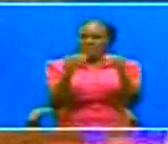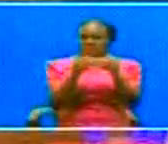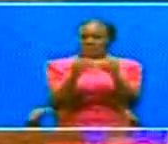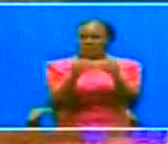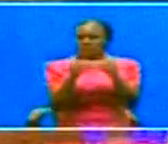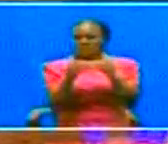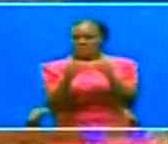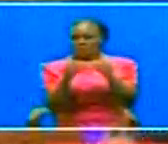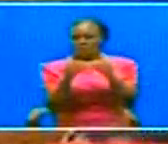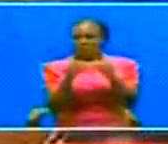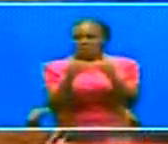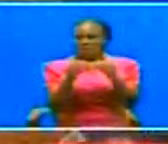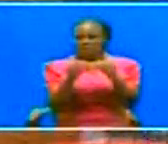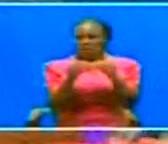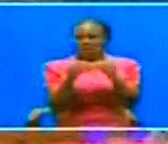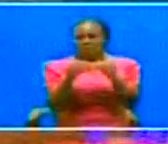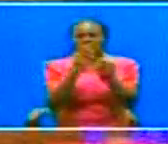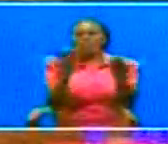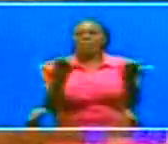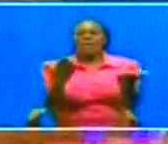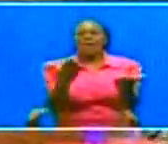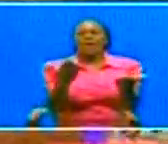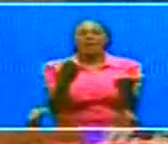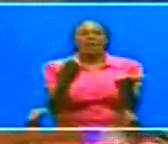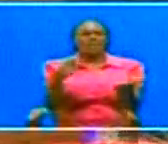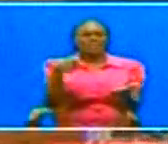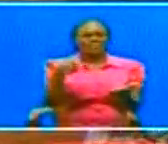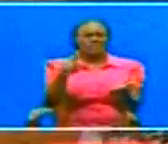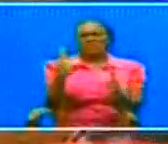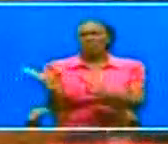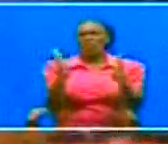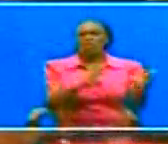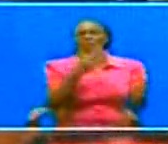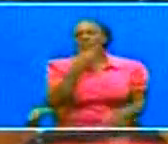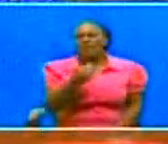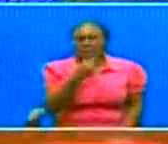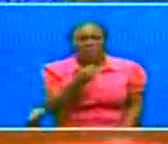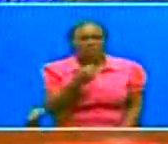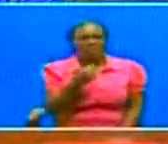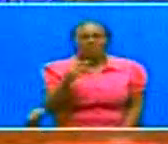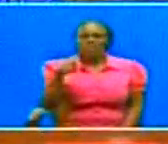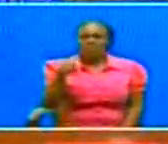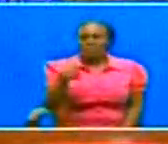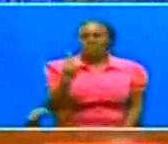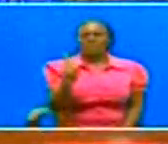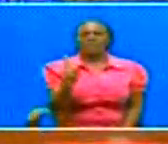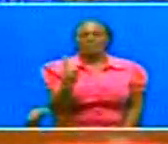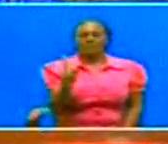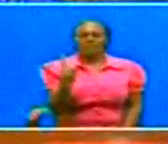him? Some club, somewhere. No, he's an old man now. Oh, right. He wasn't in a club.